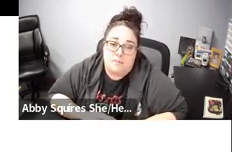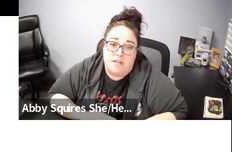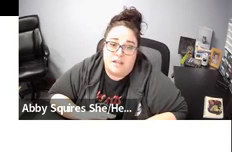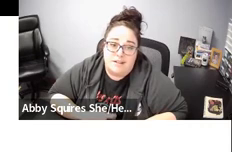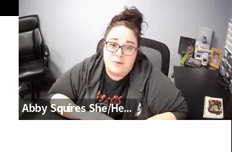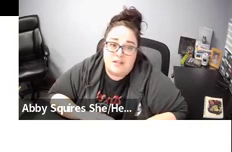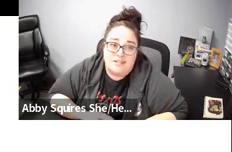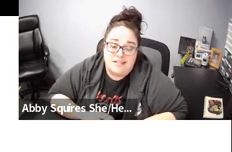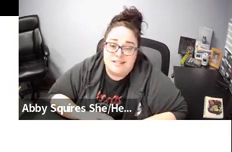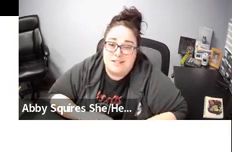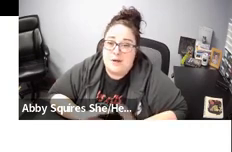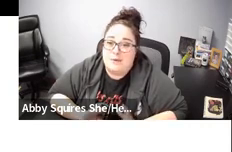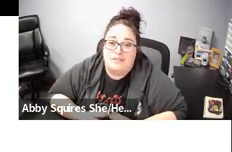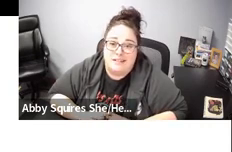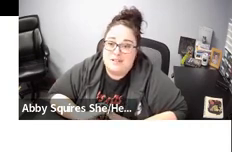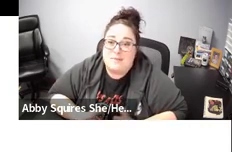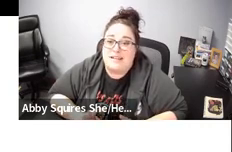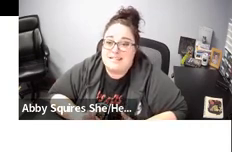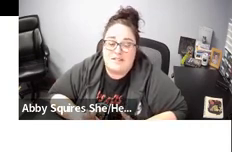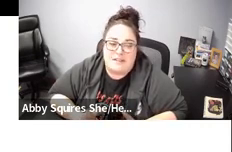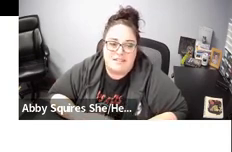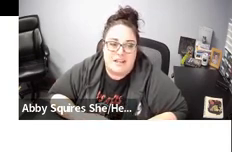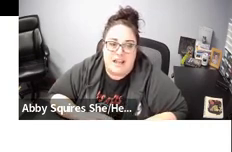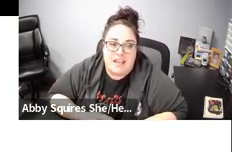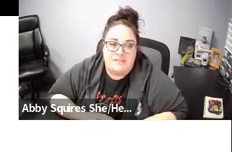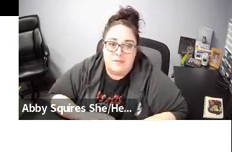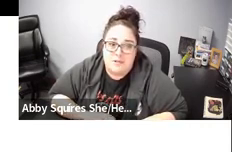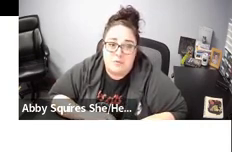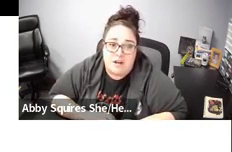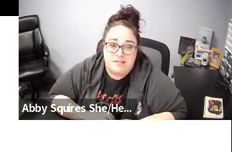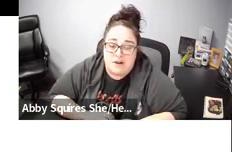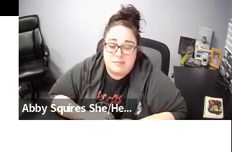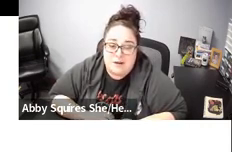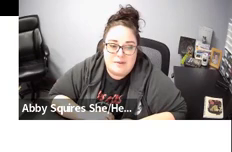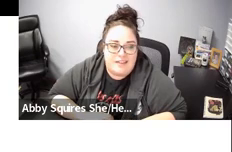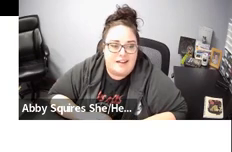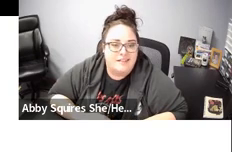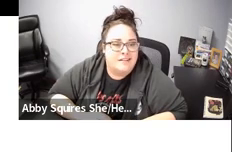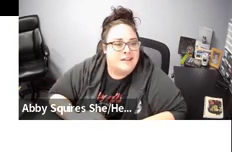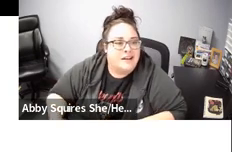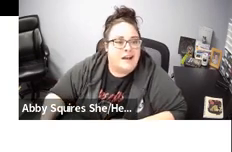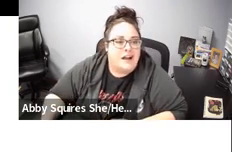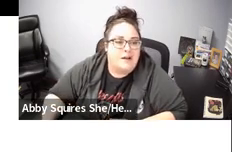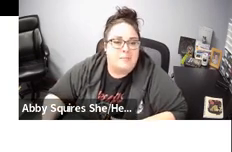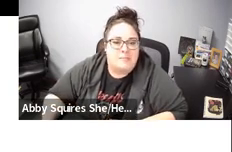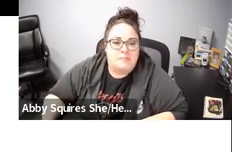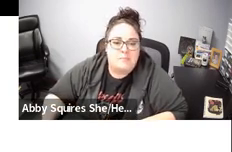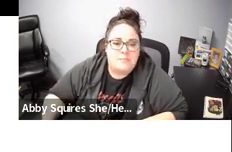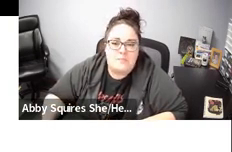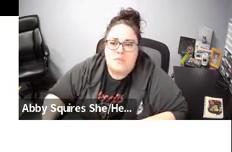I'm already planning on doing a D&D alone, like just by itself, because I have so much more I can talk about with that.